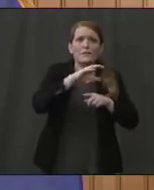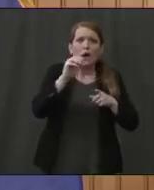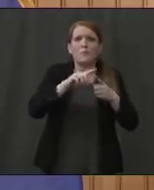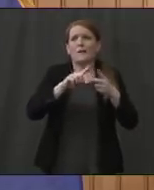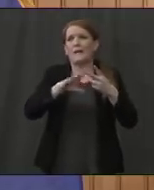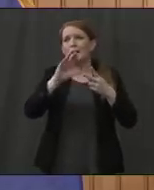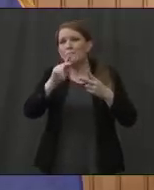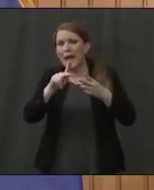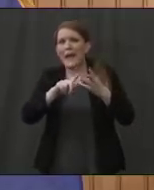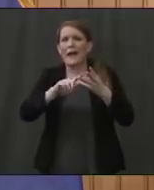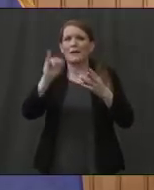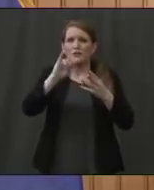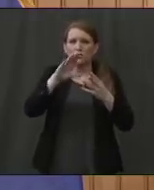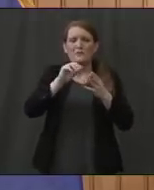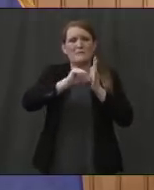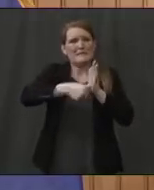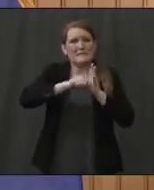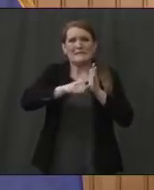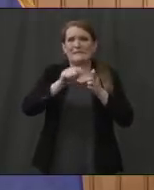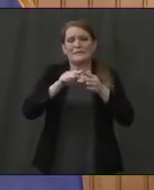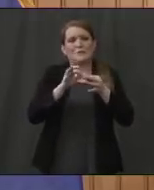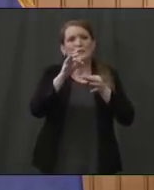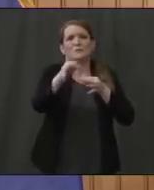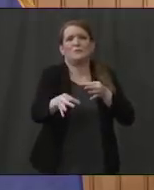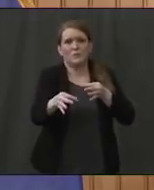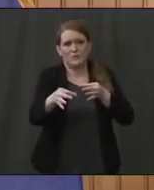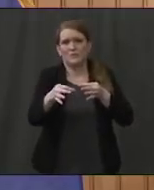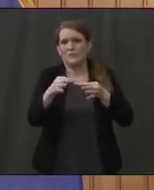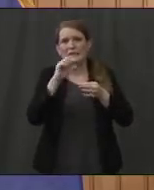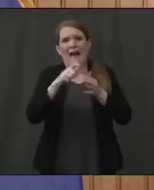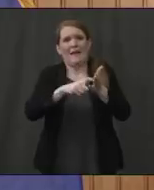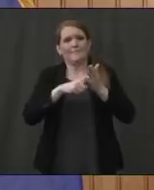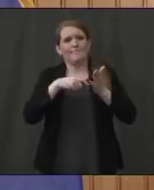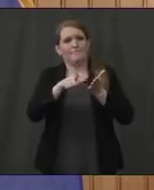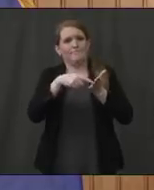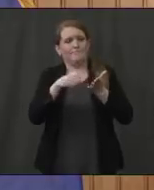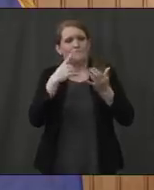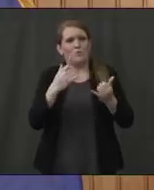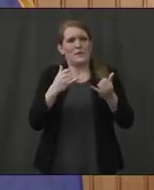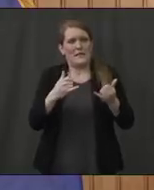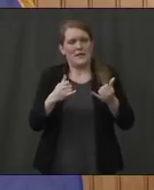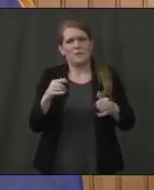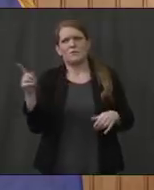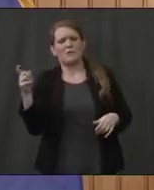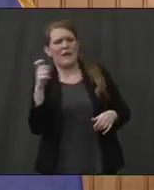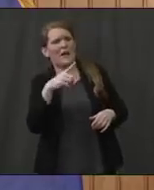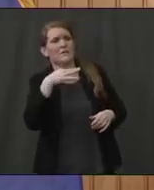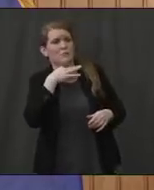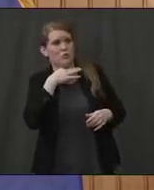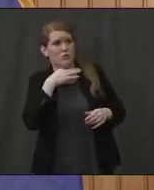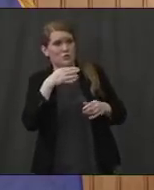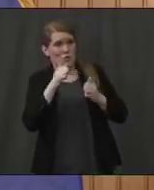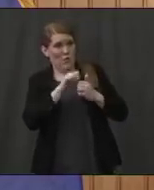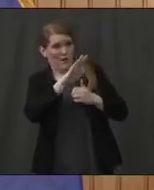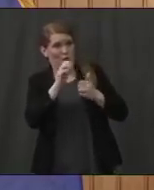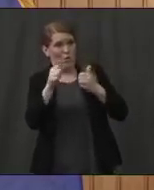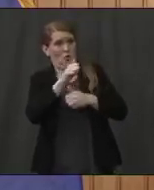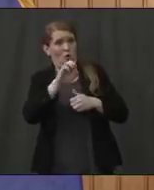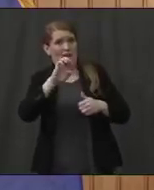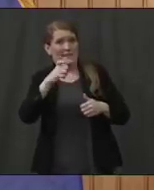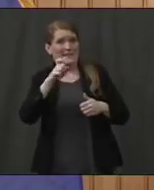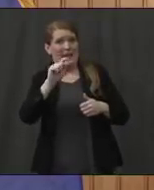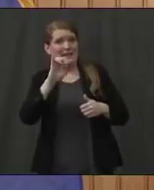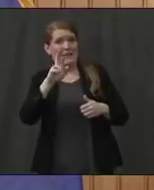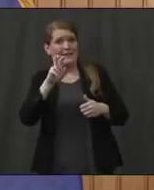response. Maybe through an executive order, if you have the power to do so by tomorrow? We talked to some of our fellow